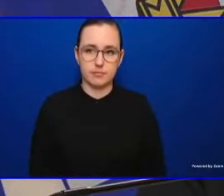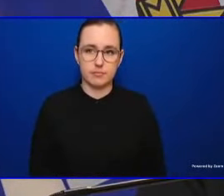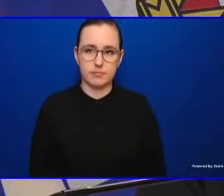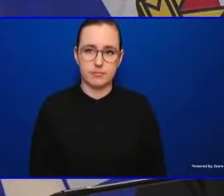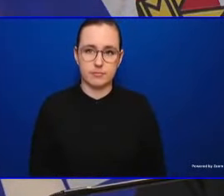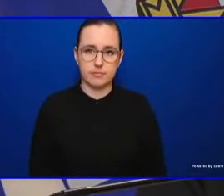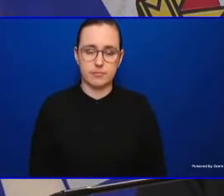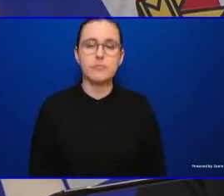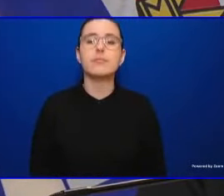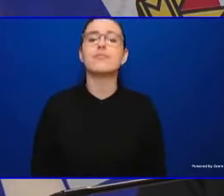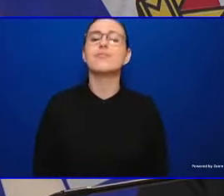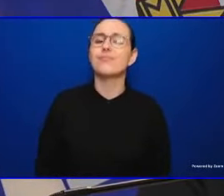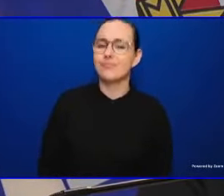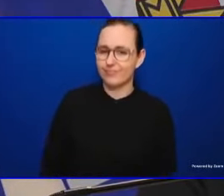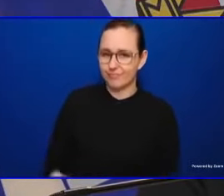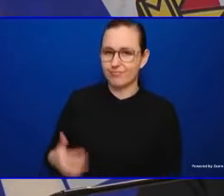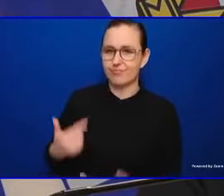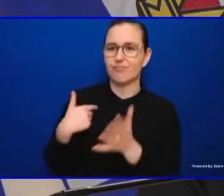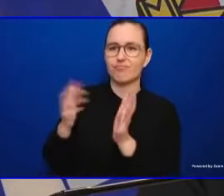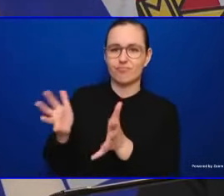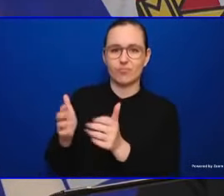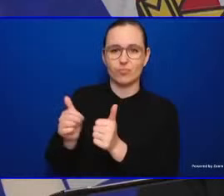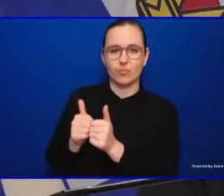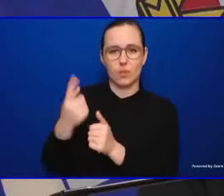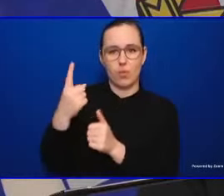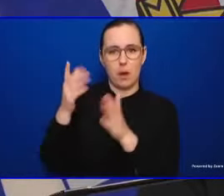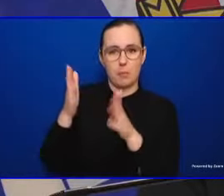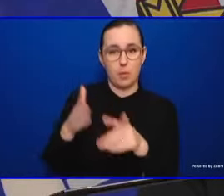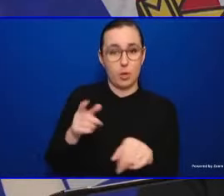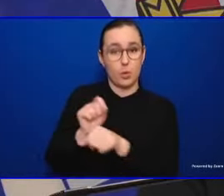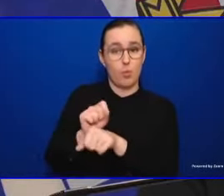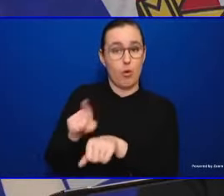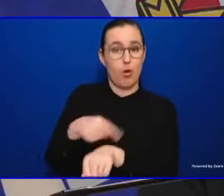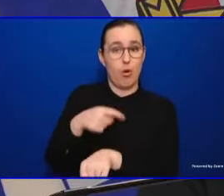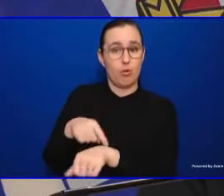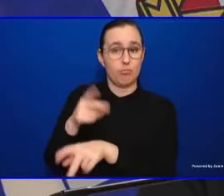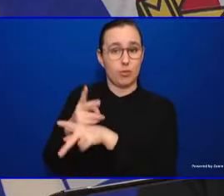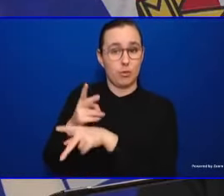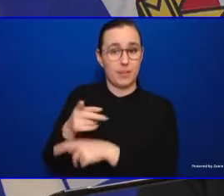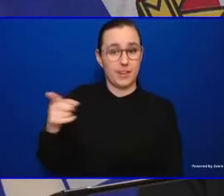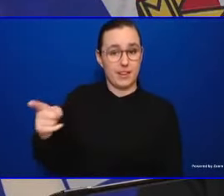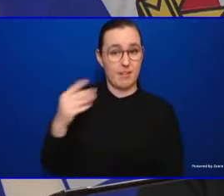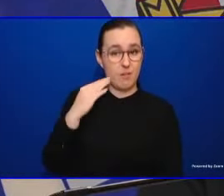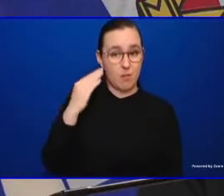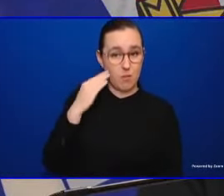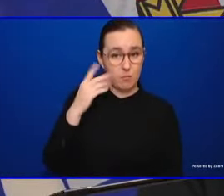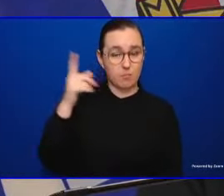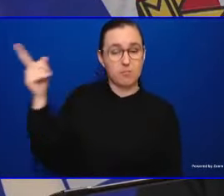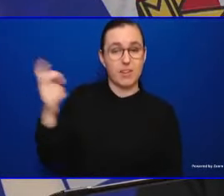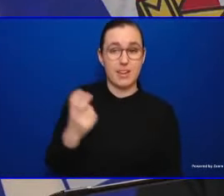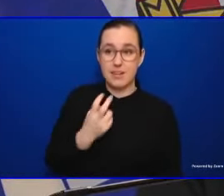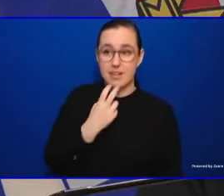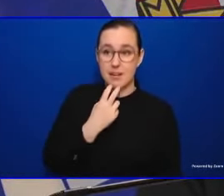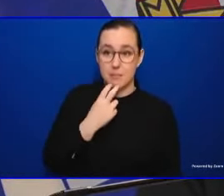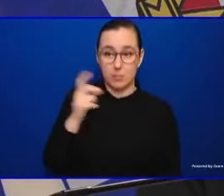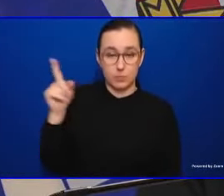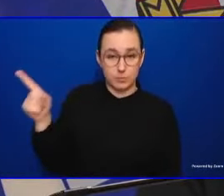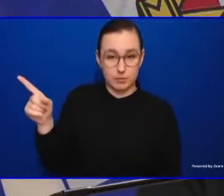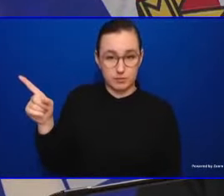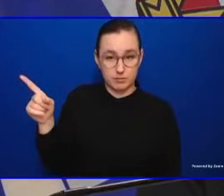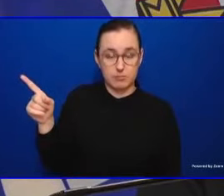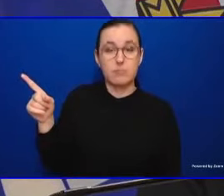and they say, and I want to clarify if this is the right policy, they say they give rapid tests to essential